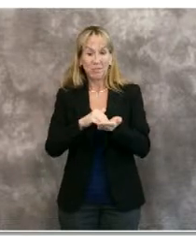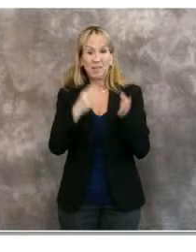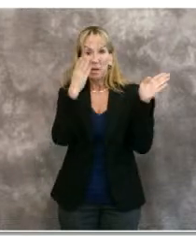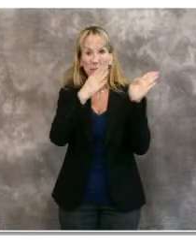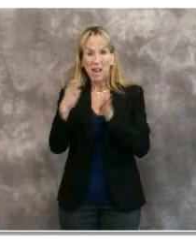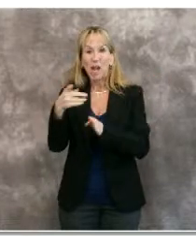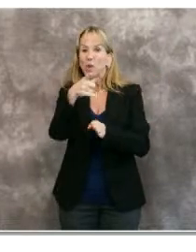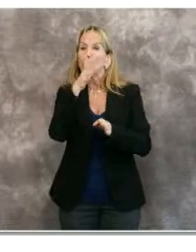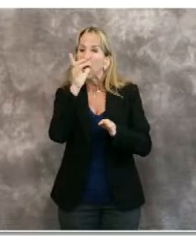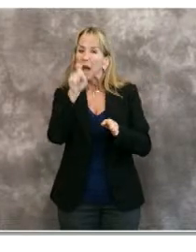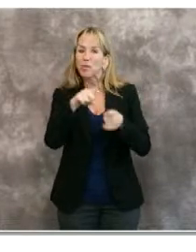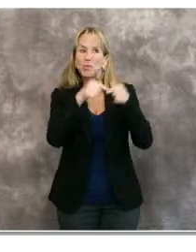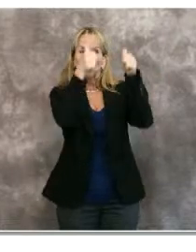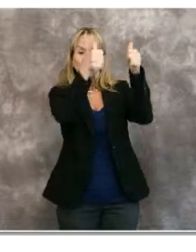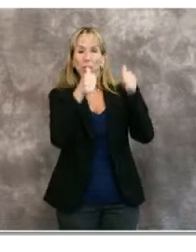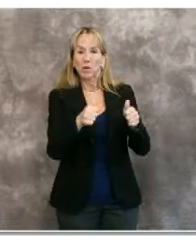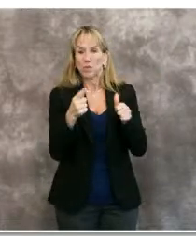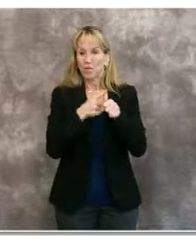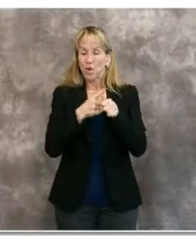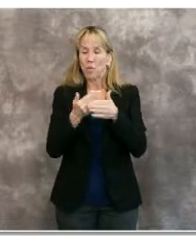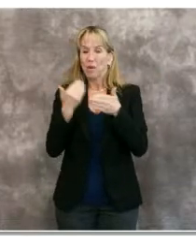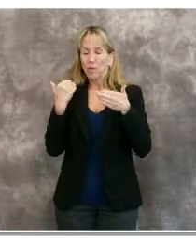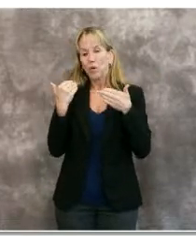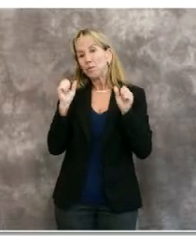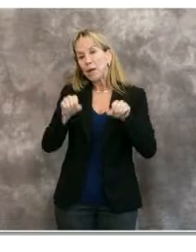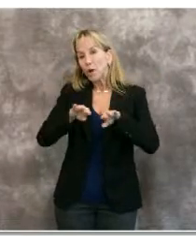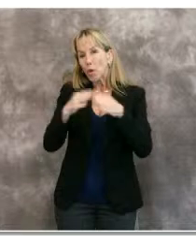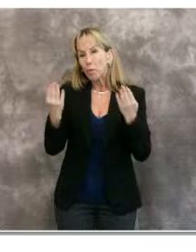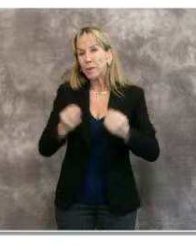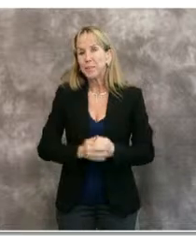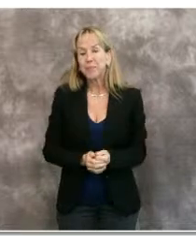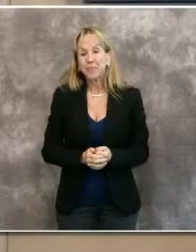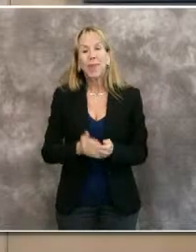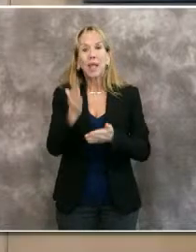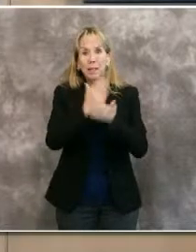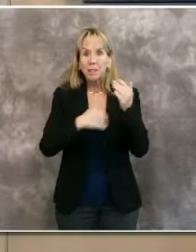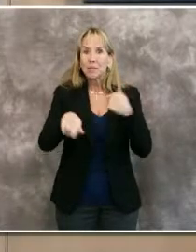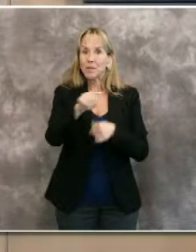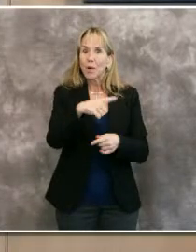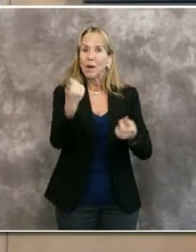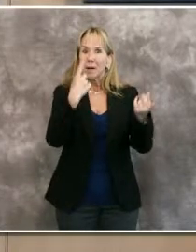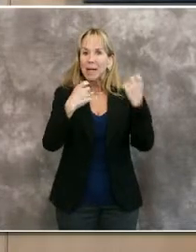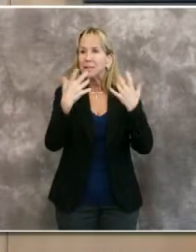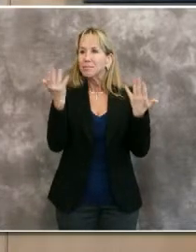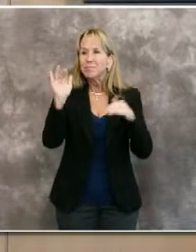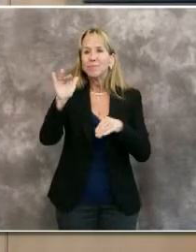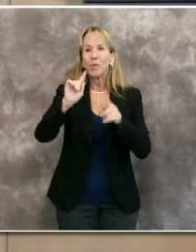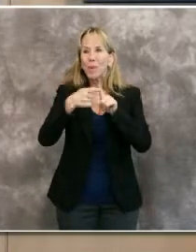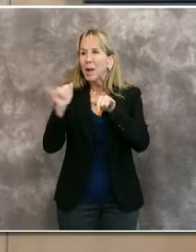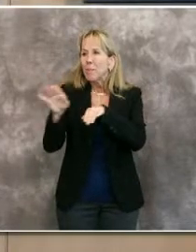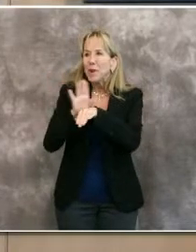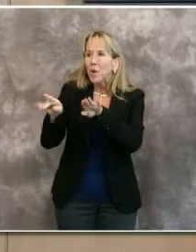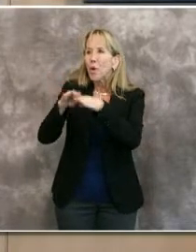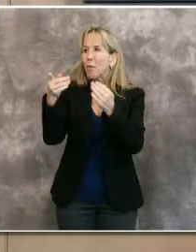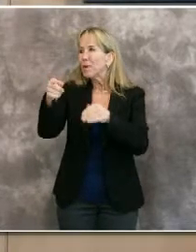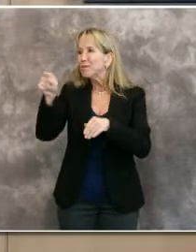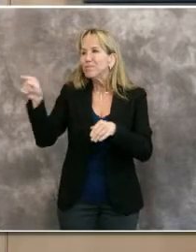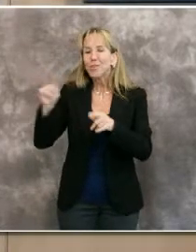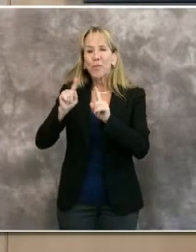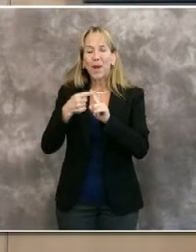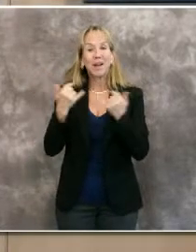to post before they open. We know some of you have been asking for these businesses to reopen, and you are